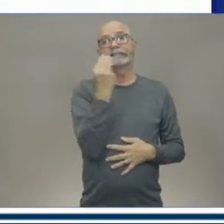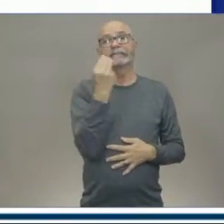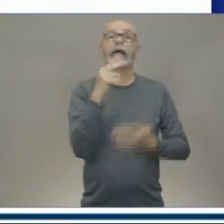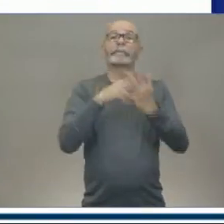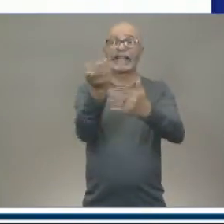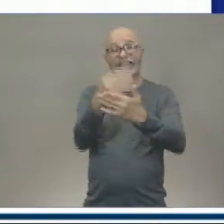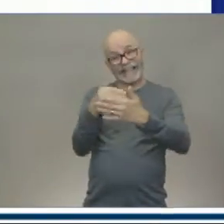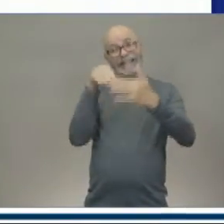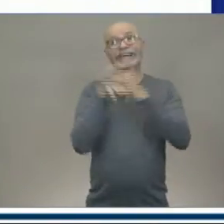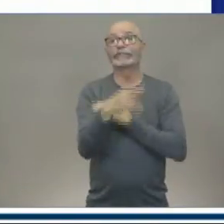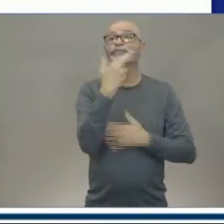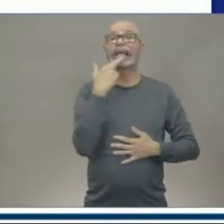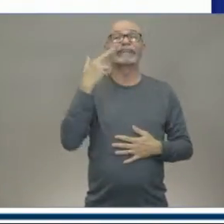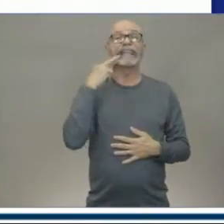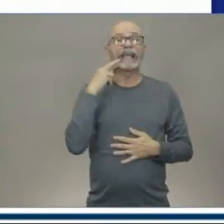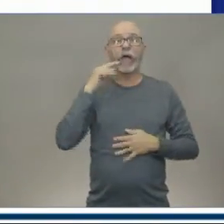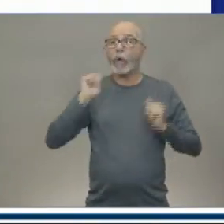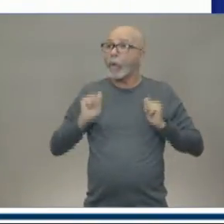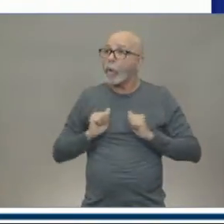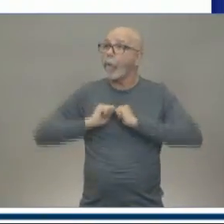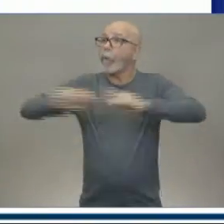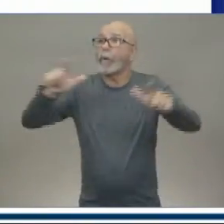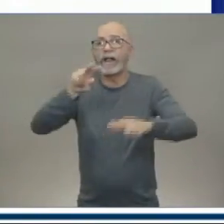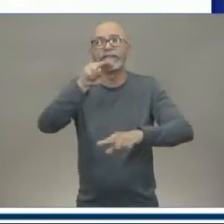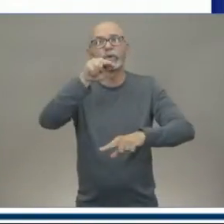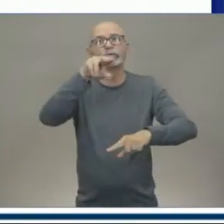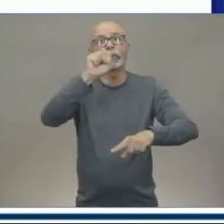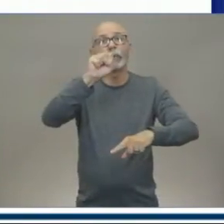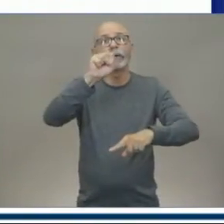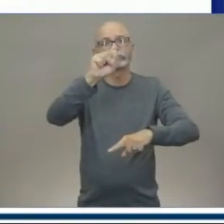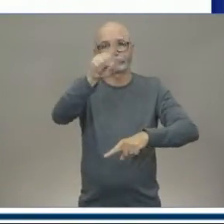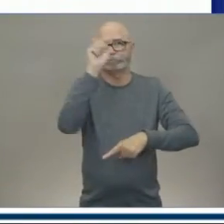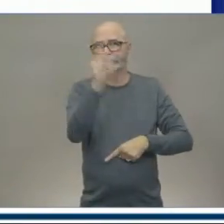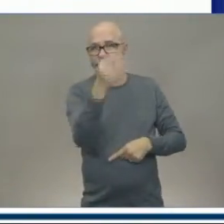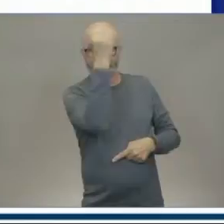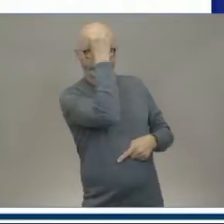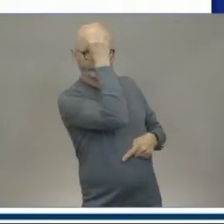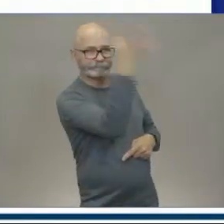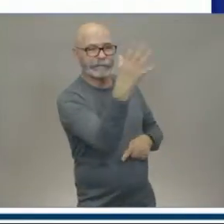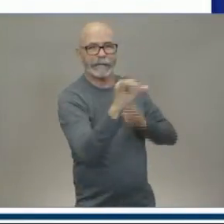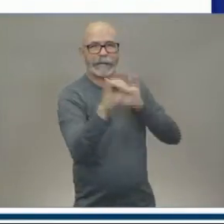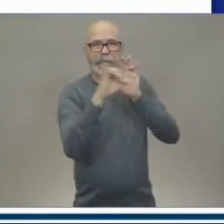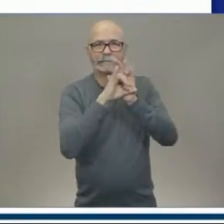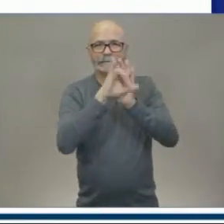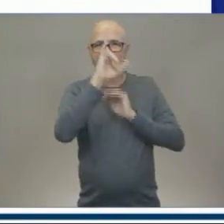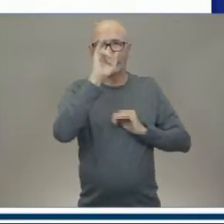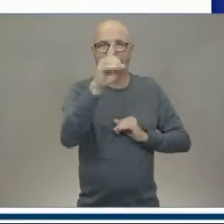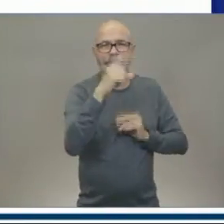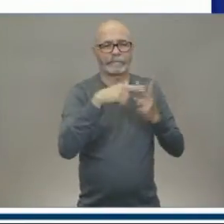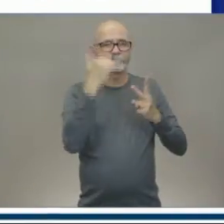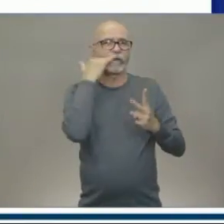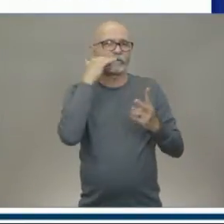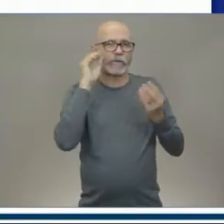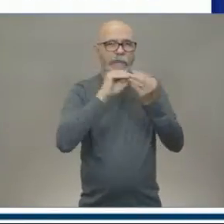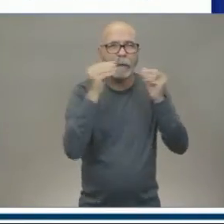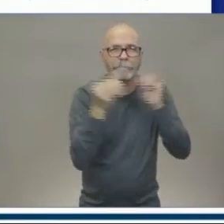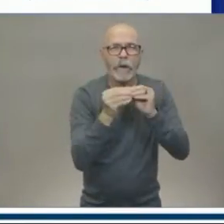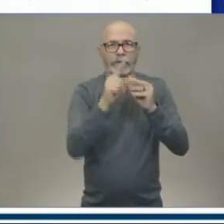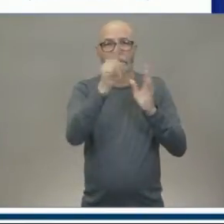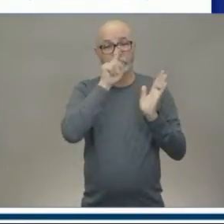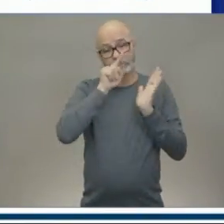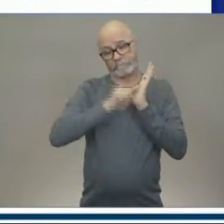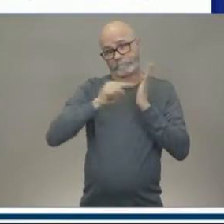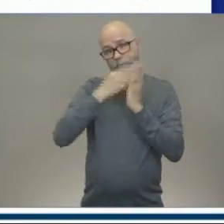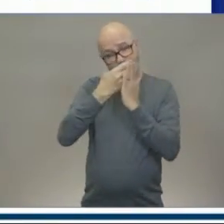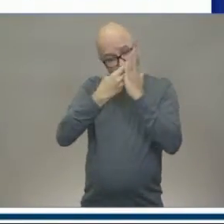province, you will have to provide your name and phone number for contact tracing. And effective Monday in Central Zone, you will